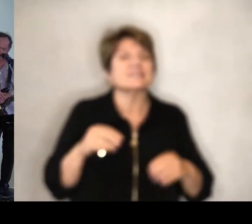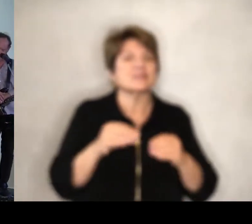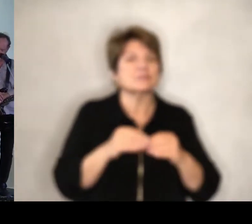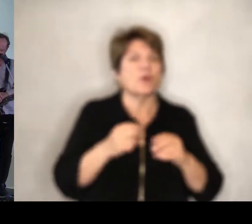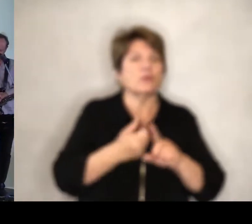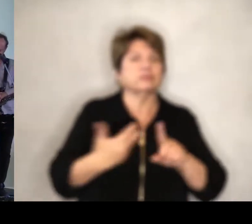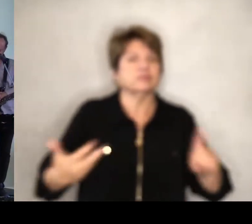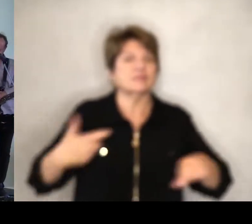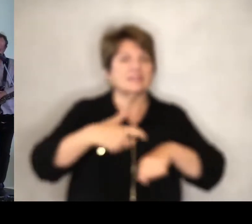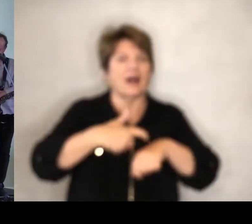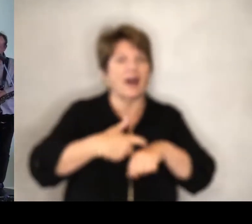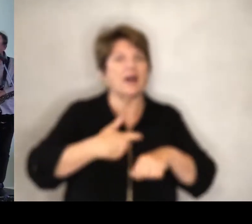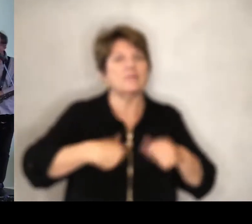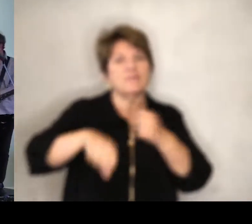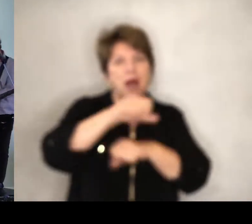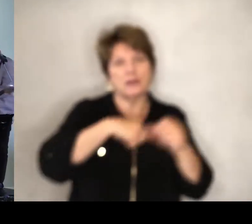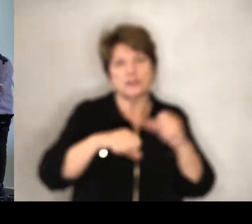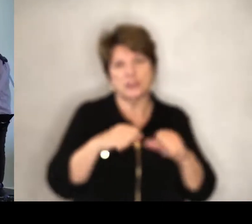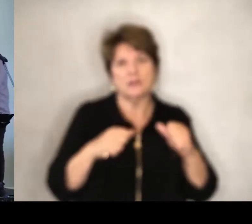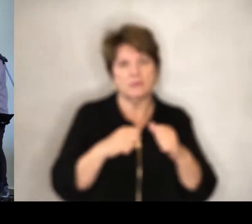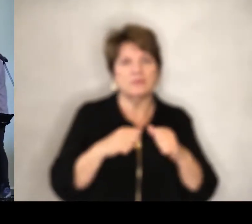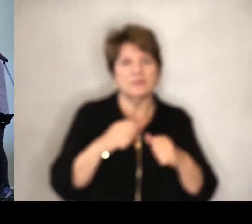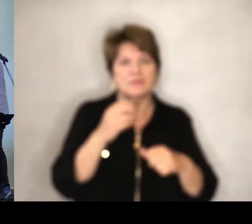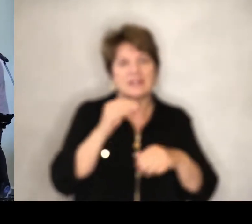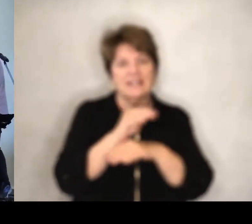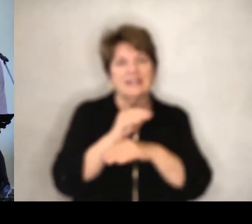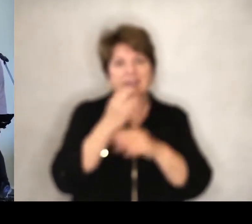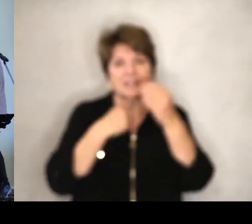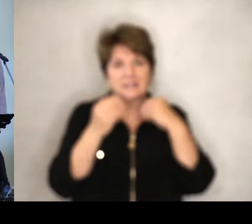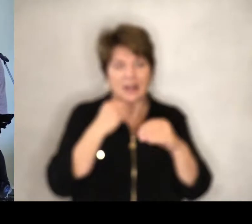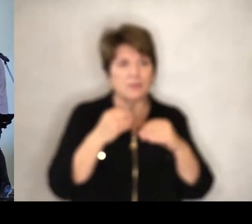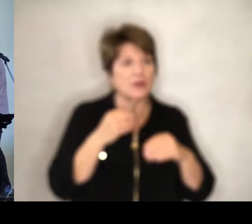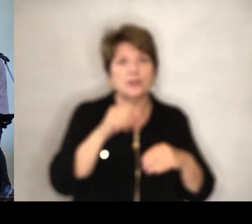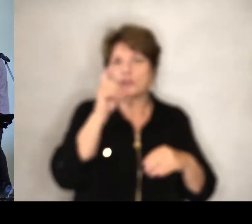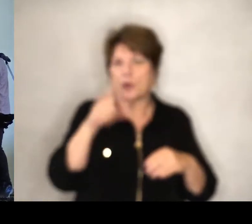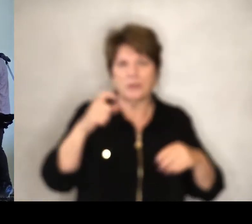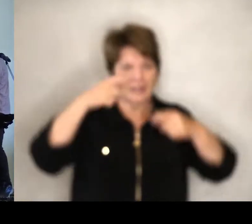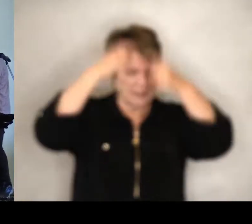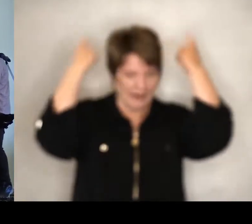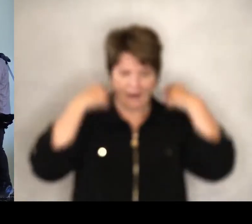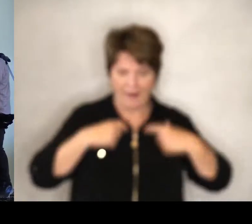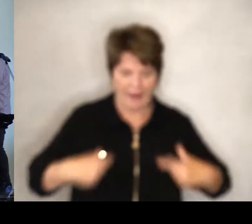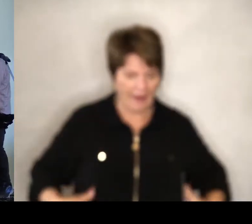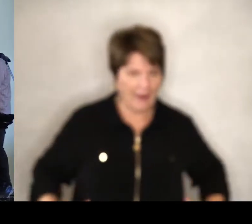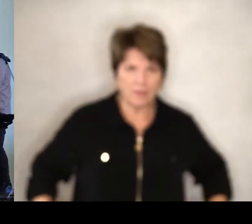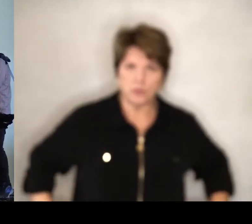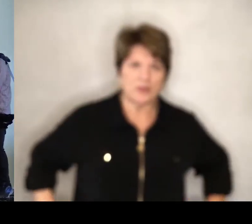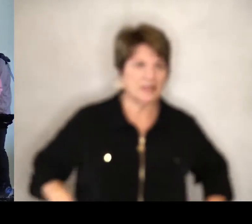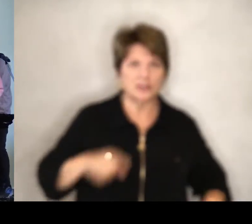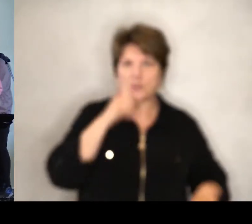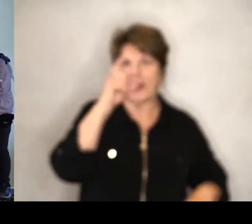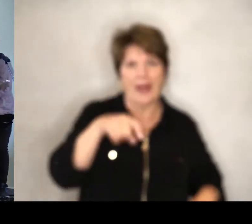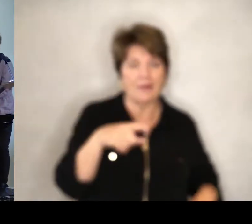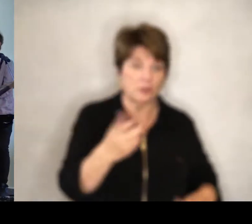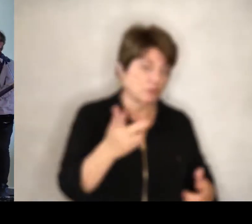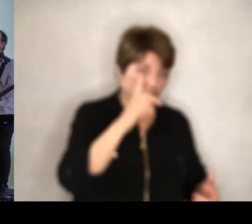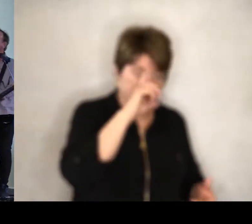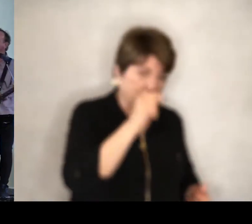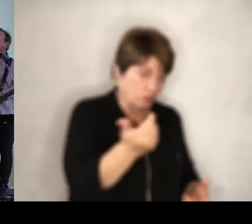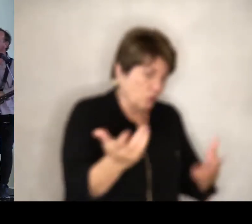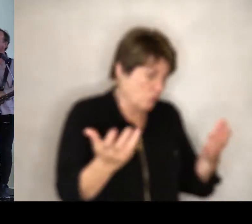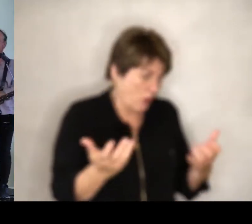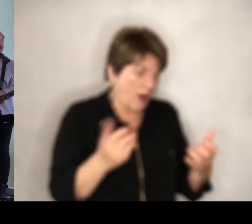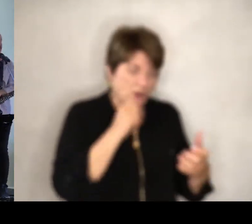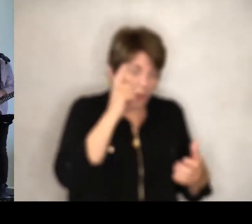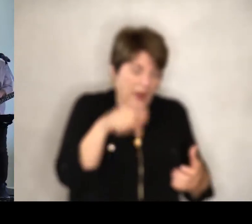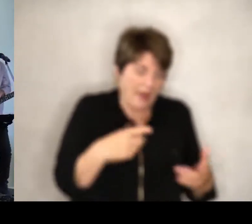So. Good. It's going to be fun. Yeah. Anything else we need to say about Sunday Supper? No, it's going to be great. You don't have to wear an apron. I just want to make that clear. It's not, if you want to wear one, you can,